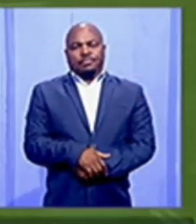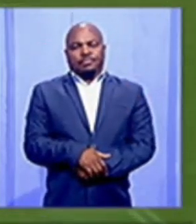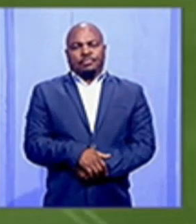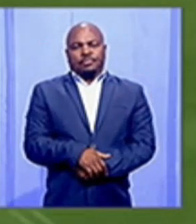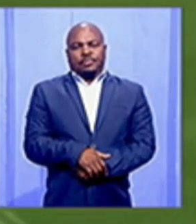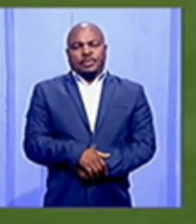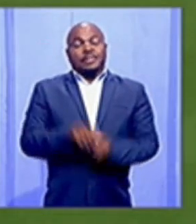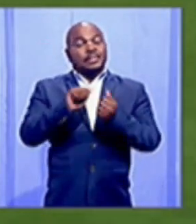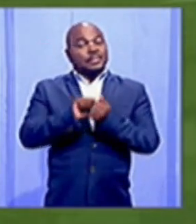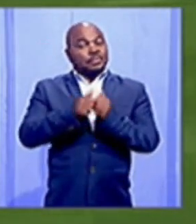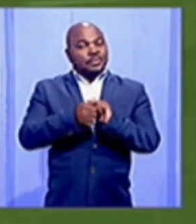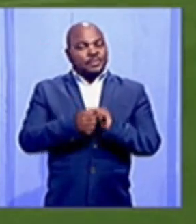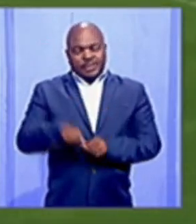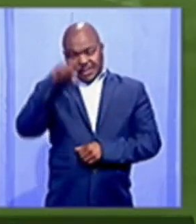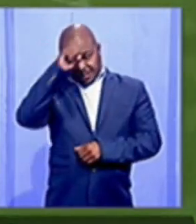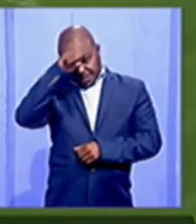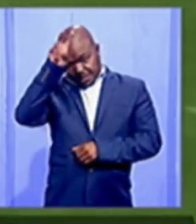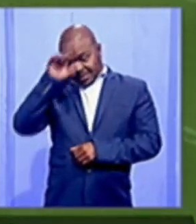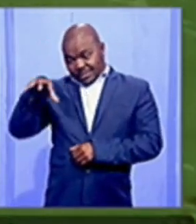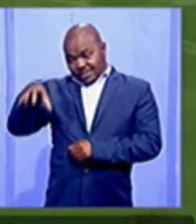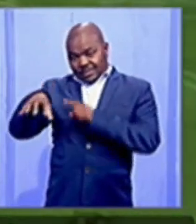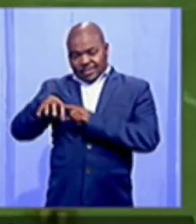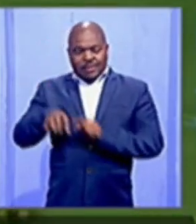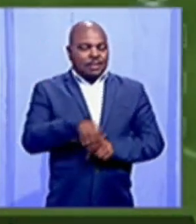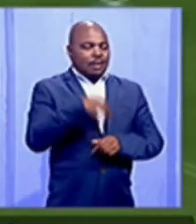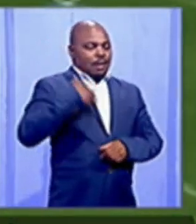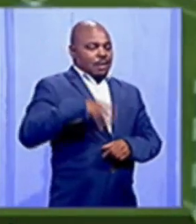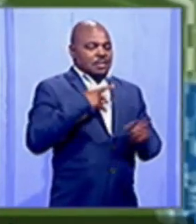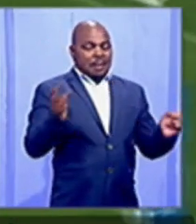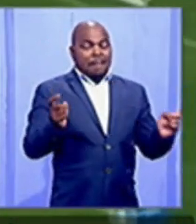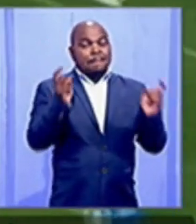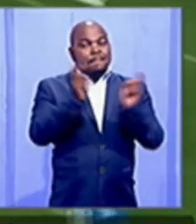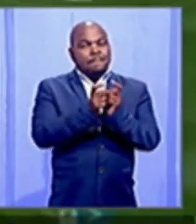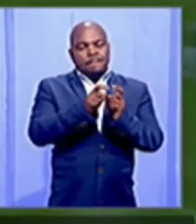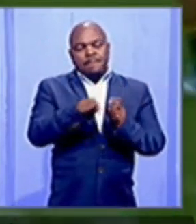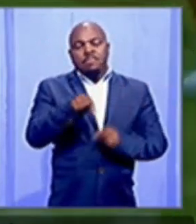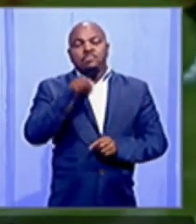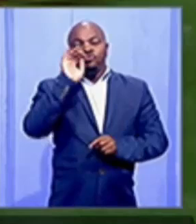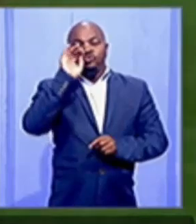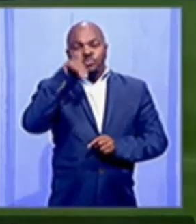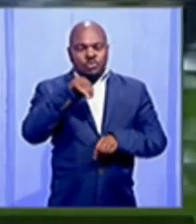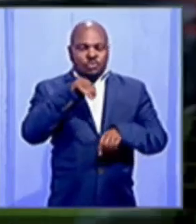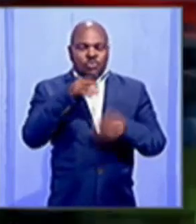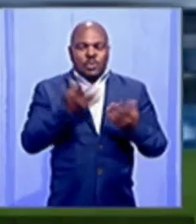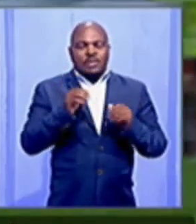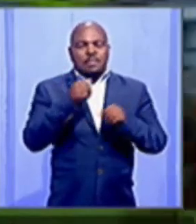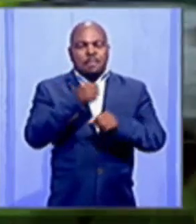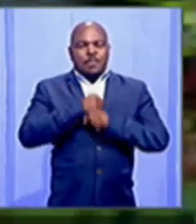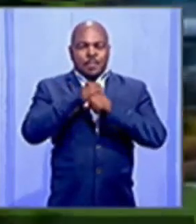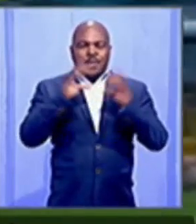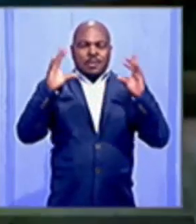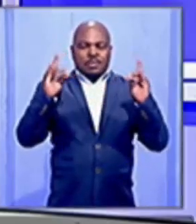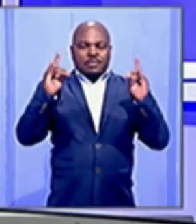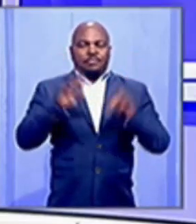Mo metshamekong di Springboks di kampana le Argentina kwa Mbombela Stadium ka moso.